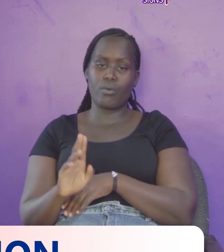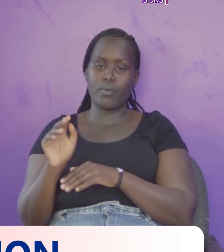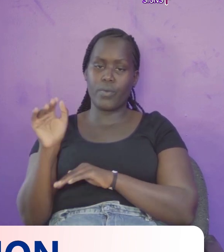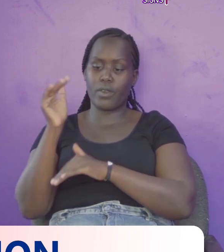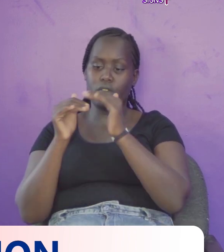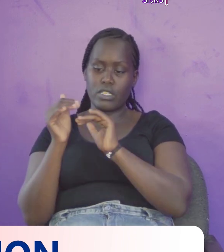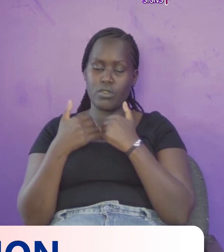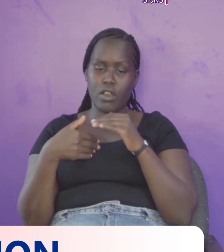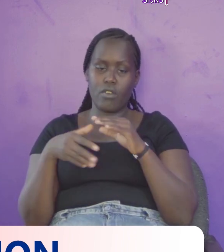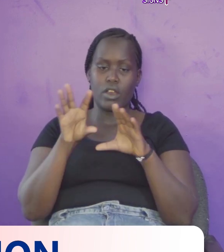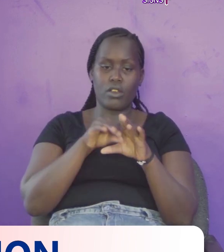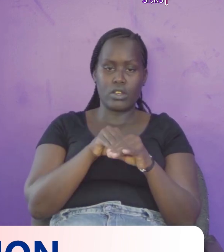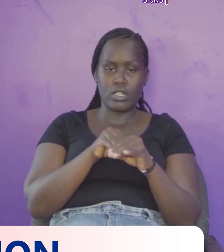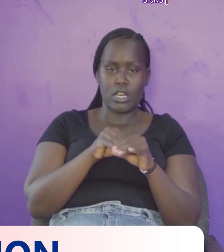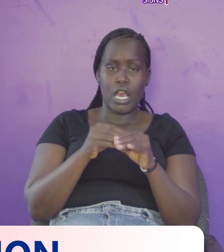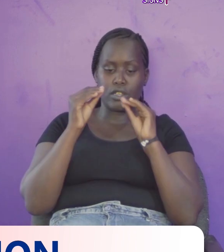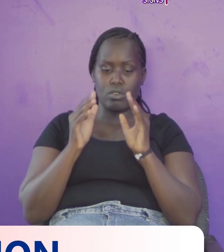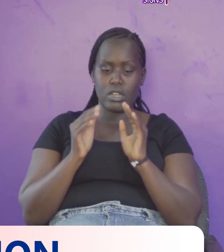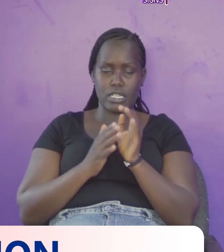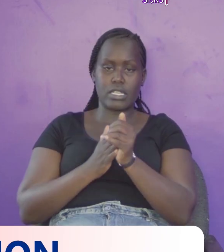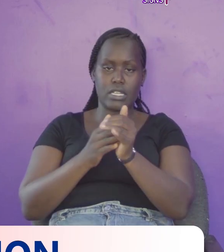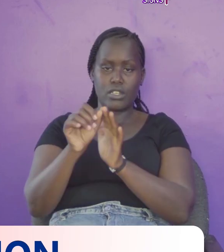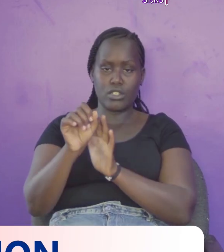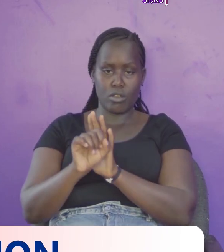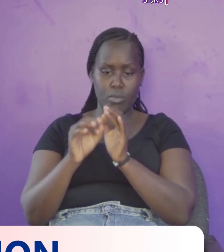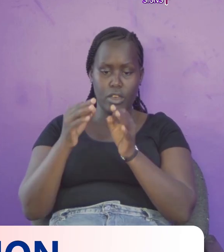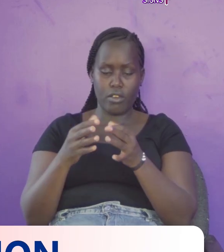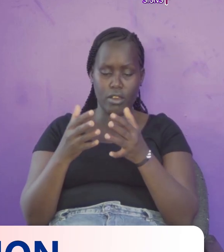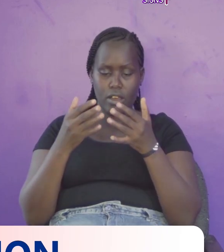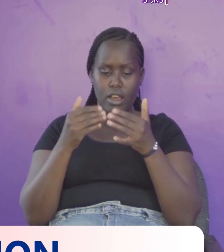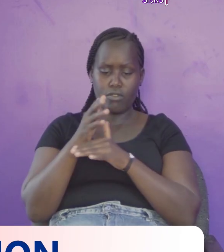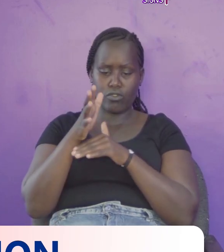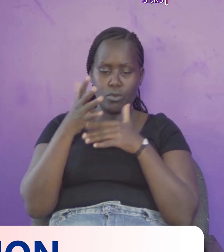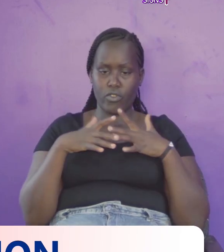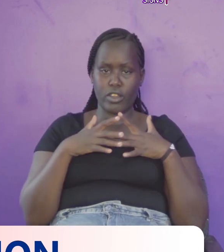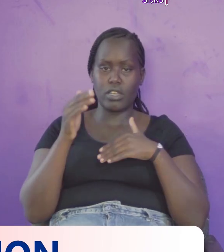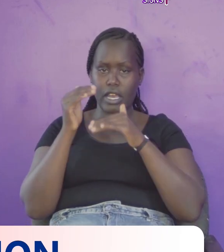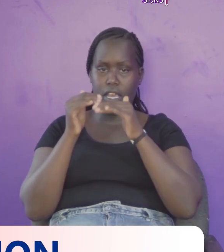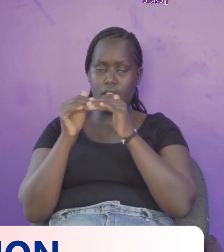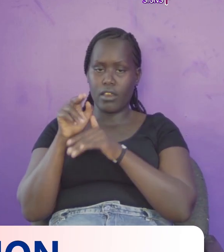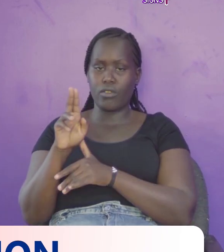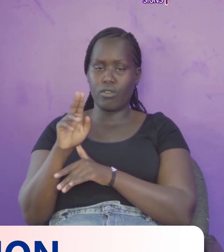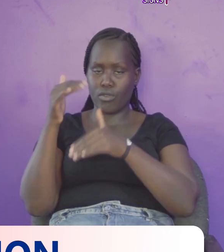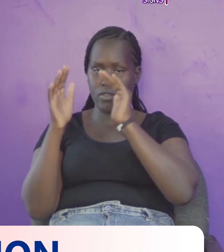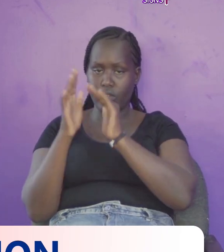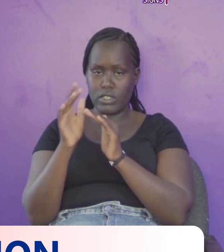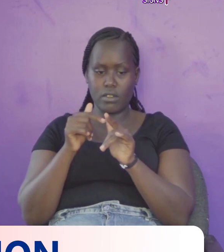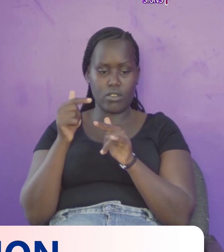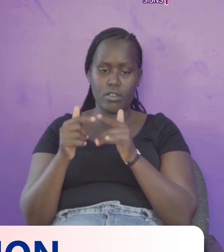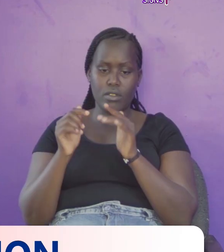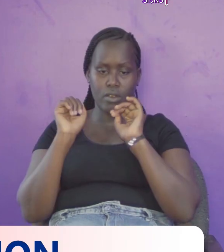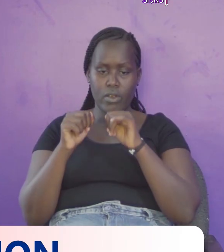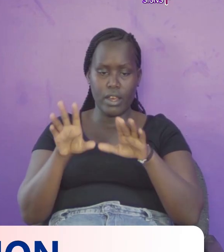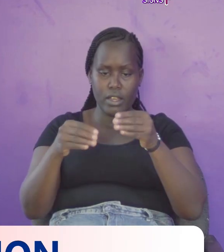studentship. So after you leave KU, it's not rocket science. Mumezoeana, you can give each other's